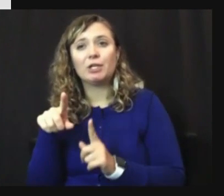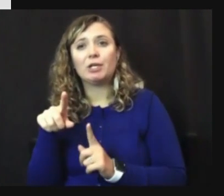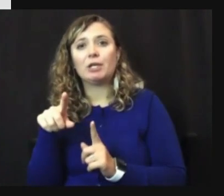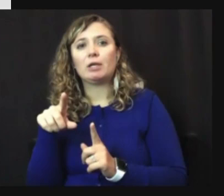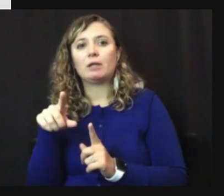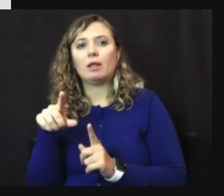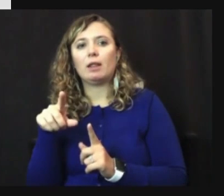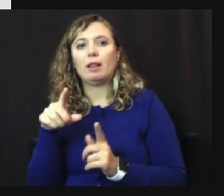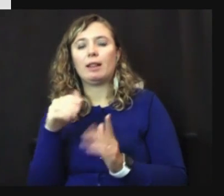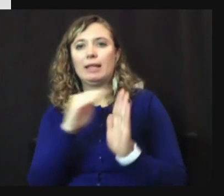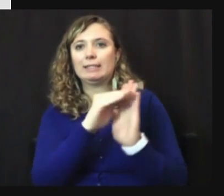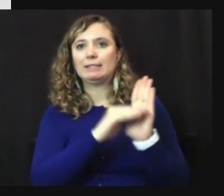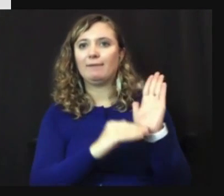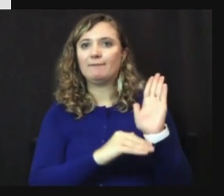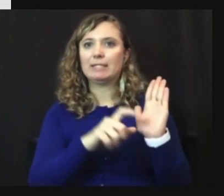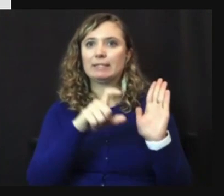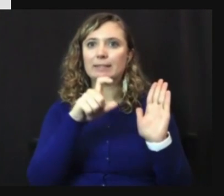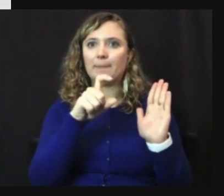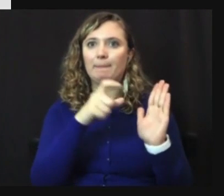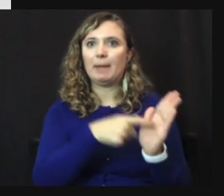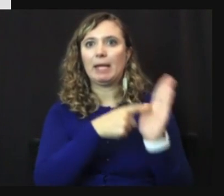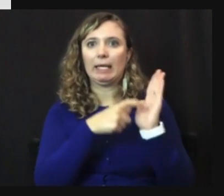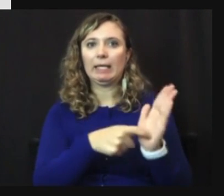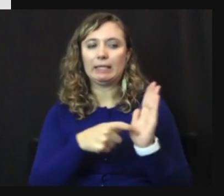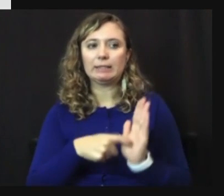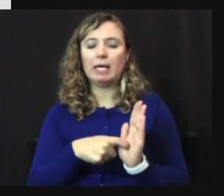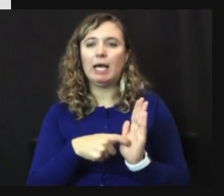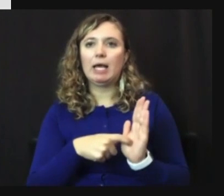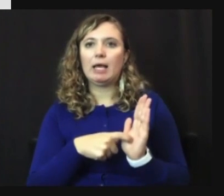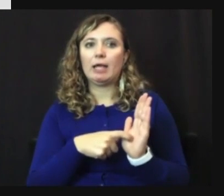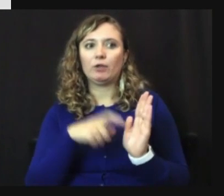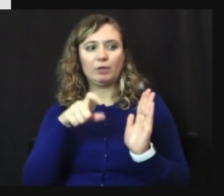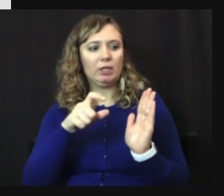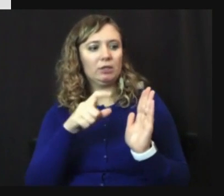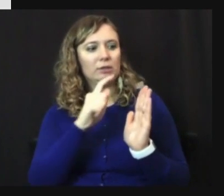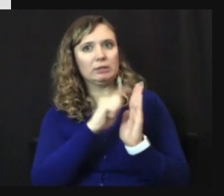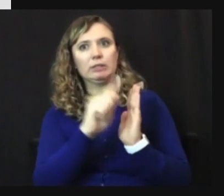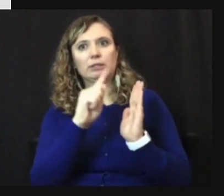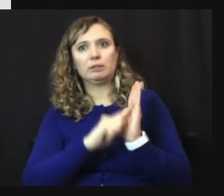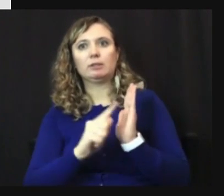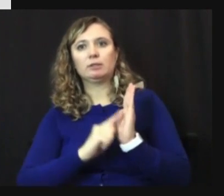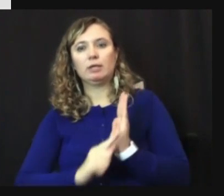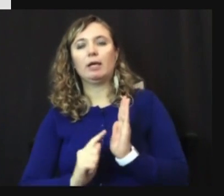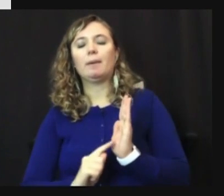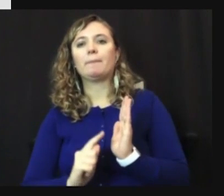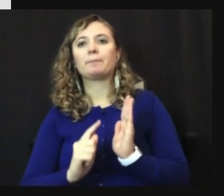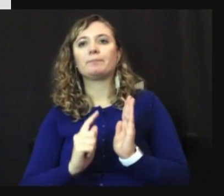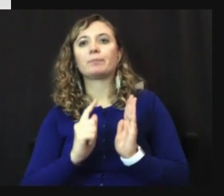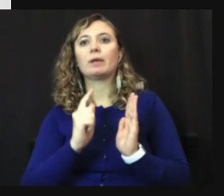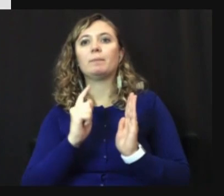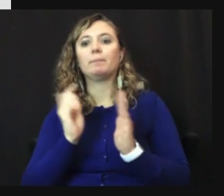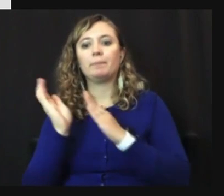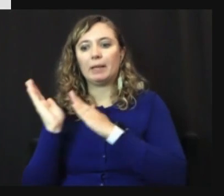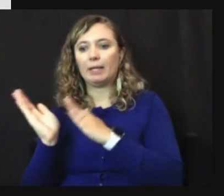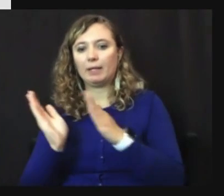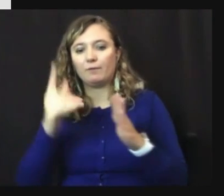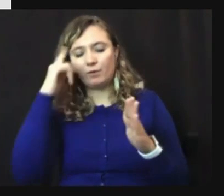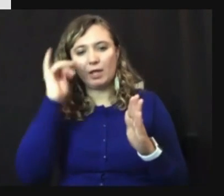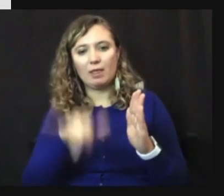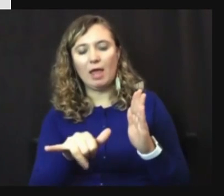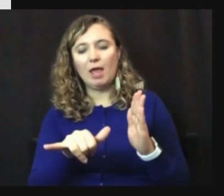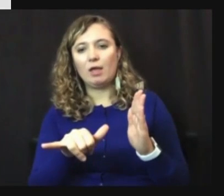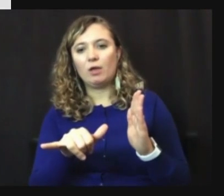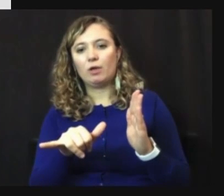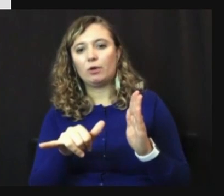and a list of things and you know you have to get all those things done, then making a plan for that then requires you